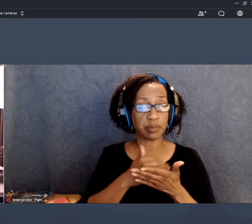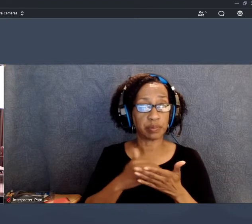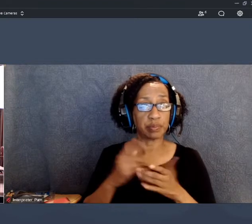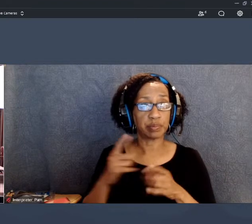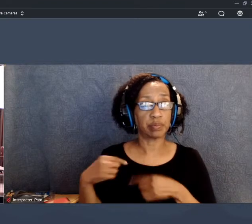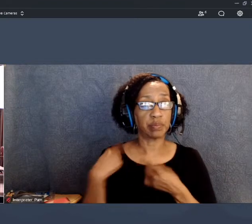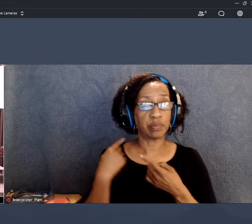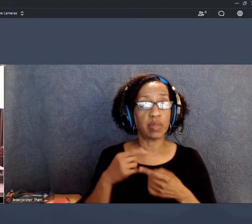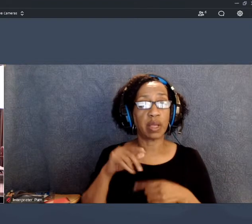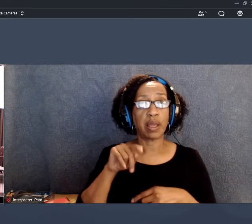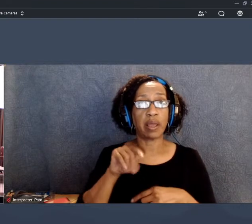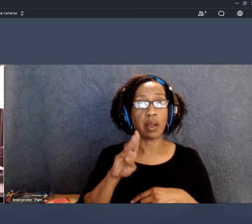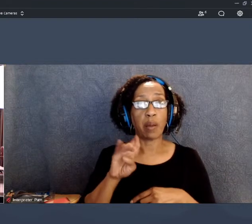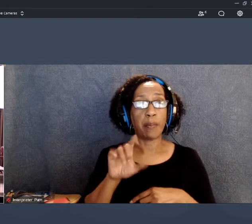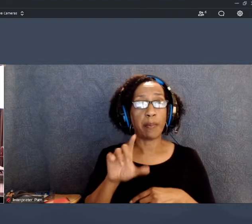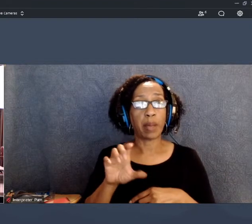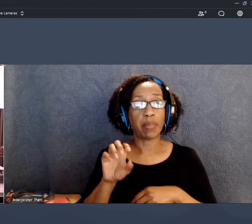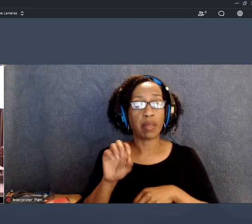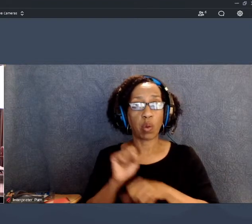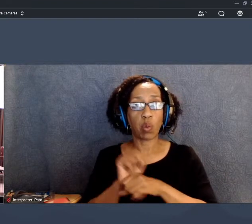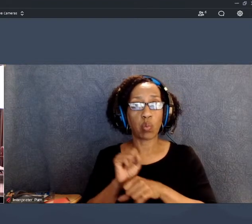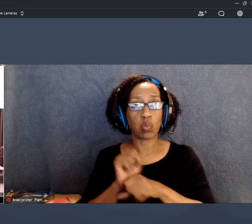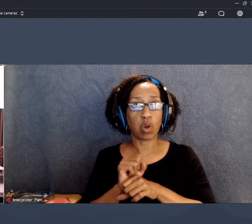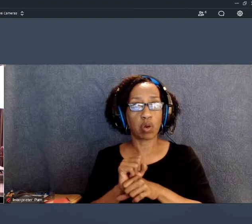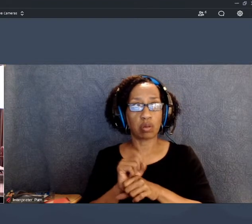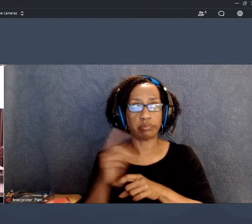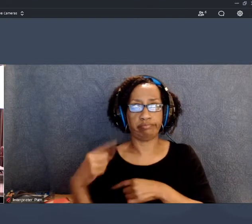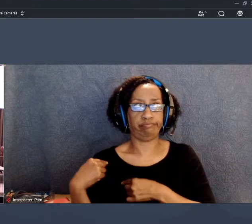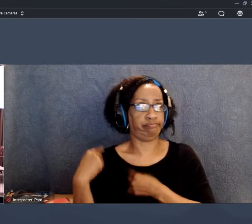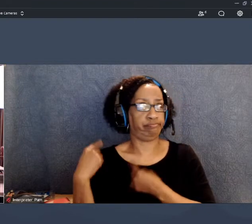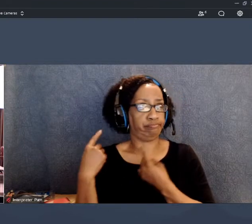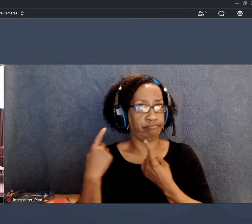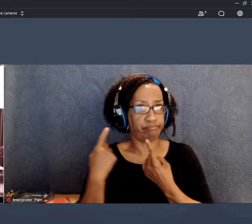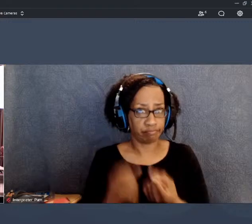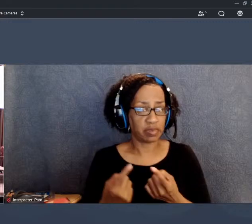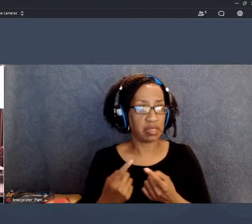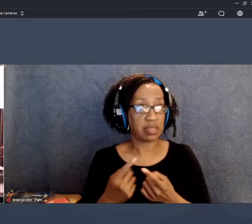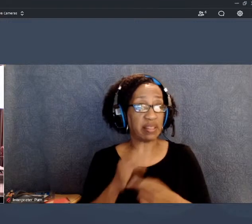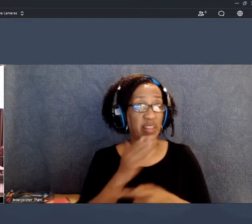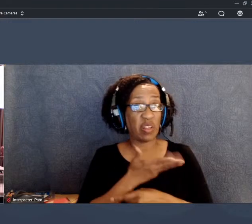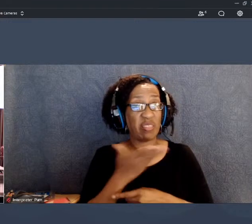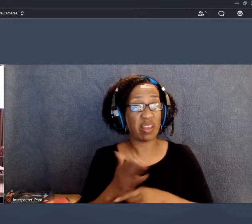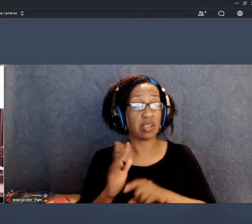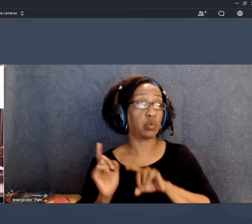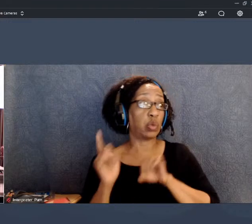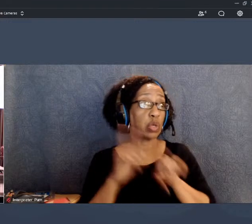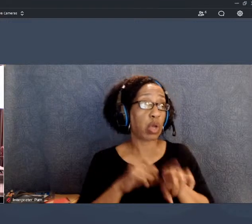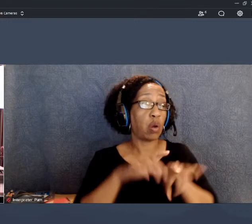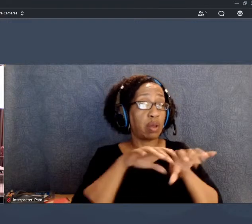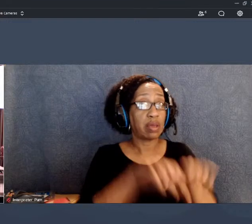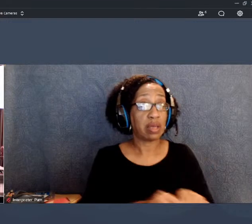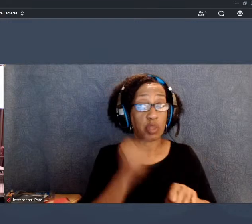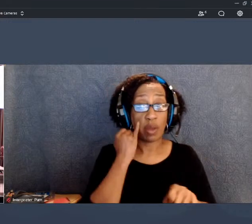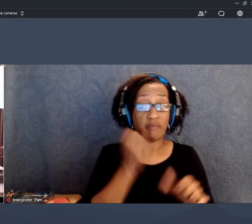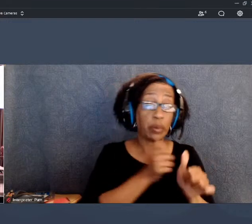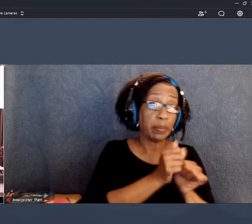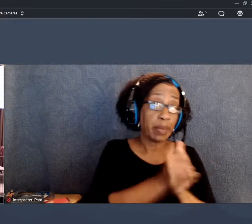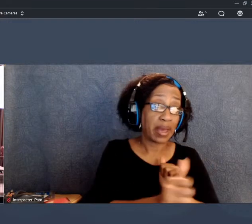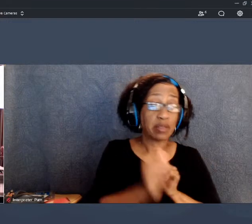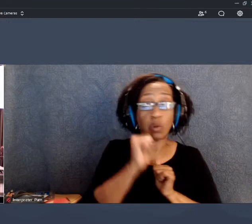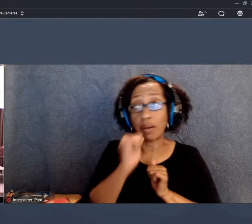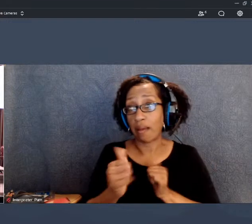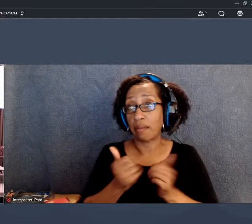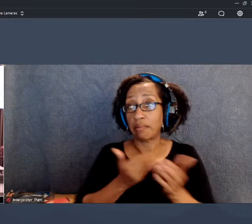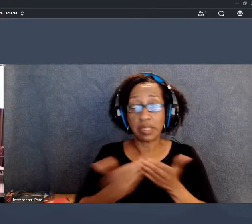get their stuff forever. And will continue to be, whether we pass this or we don't. What this does,